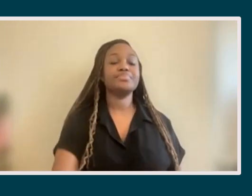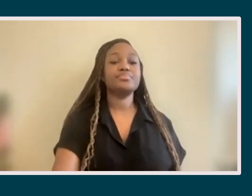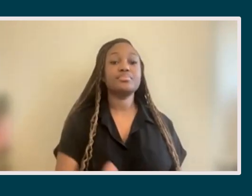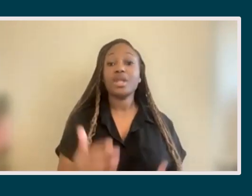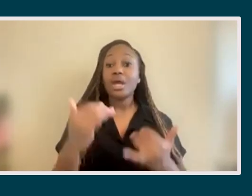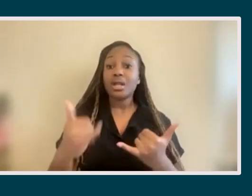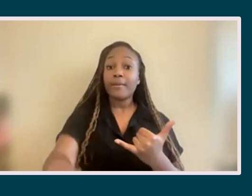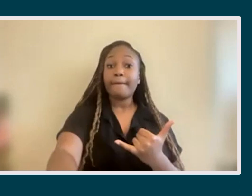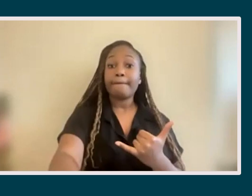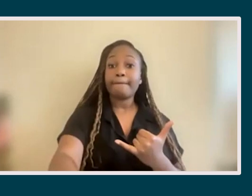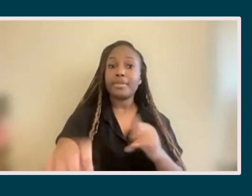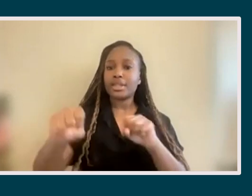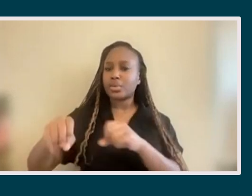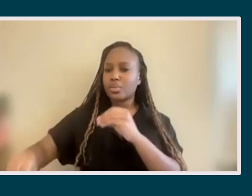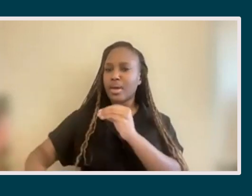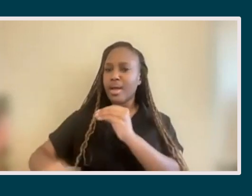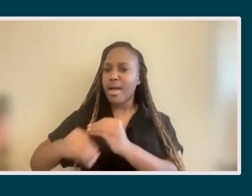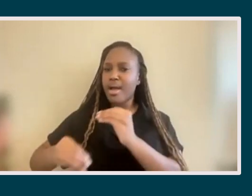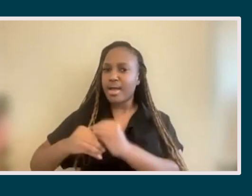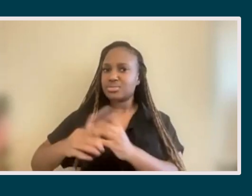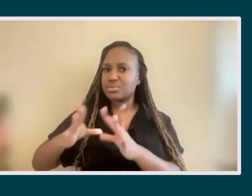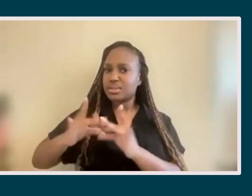what my mom/Deborah is saying? Like how